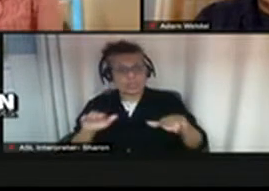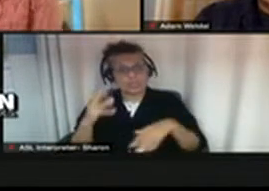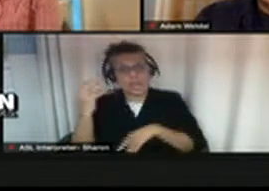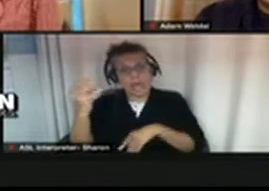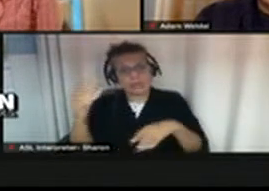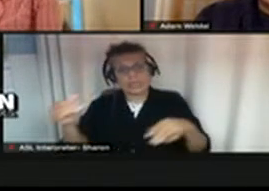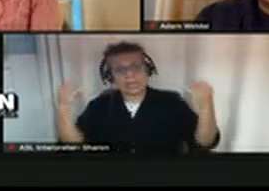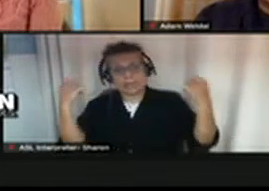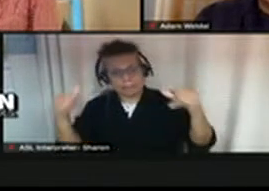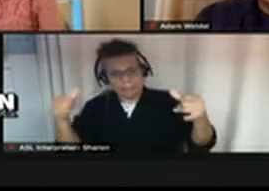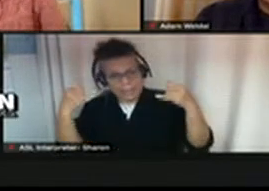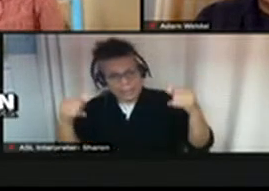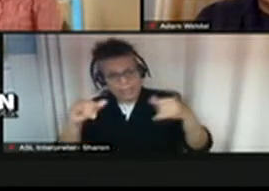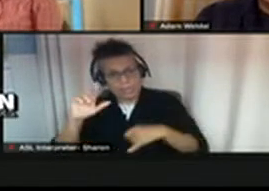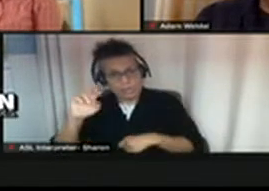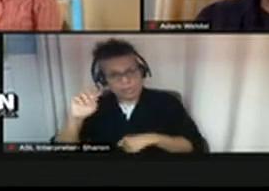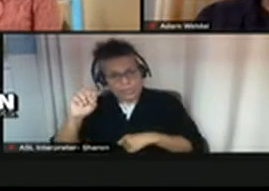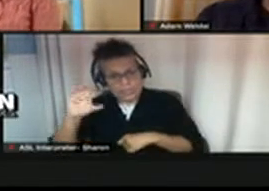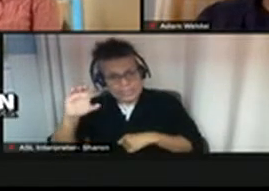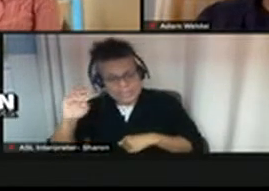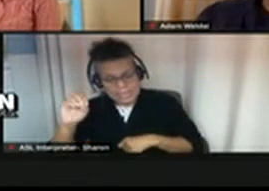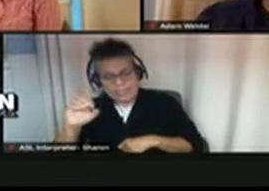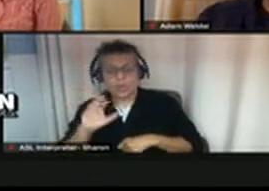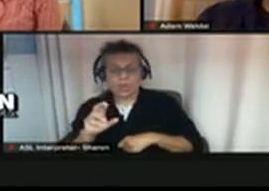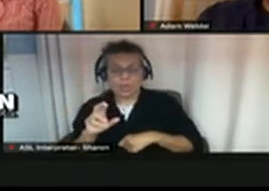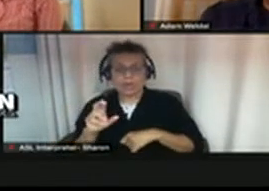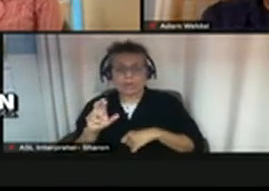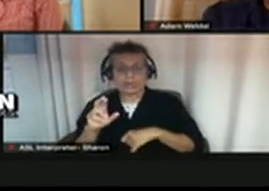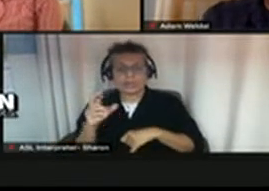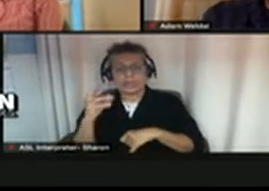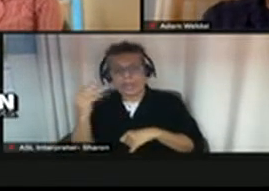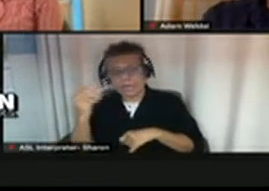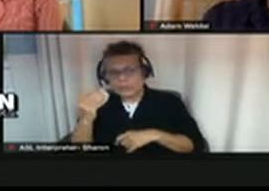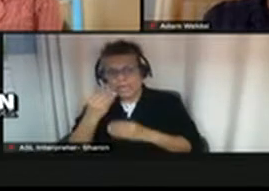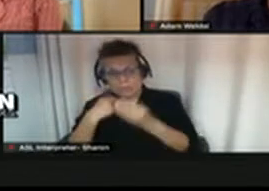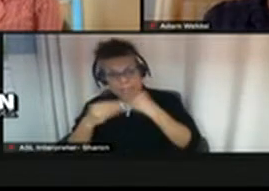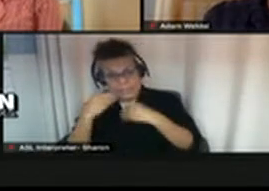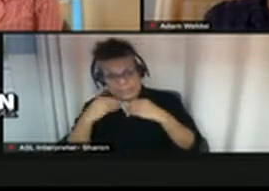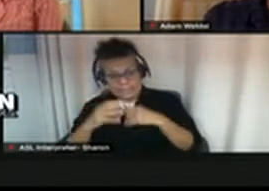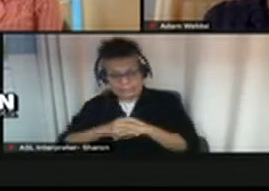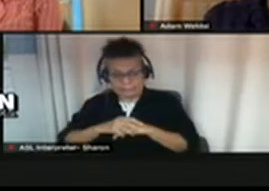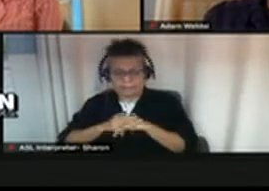recess or another event and while eating.